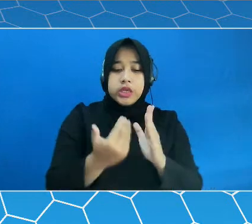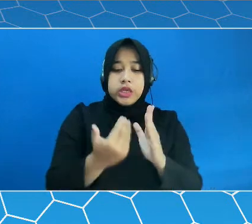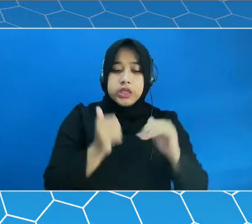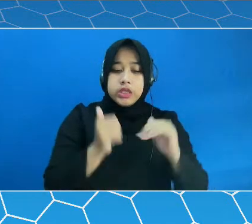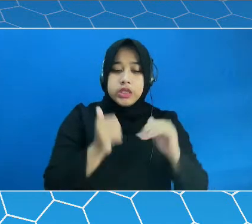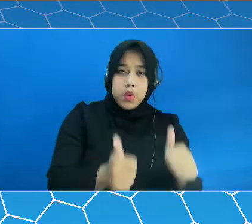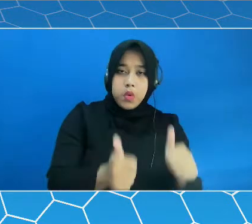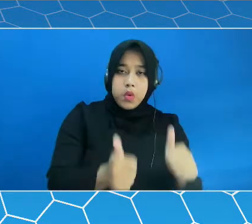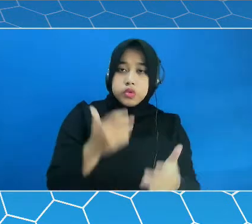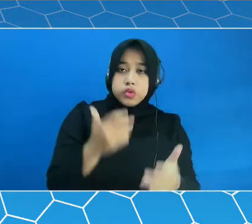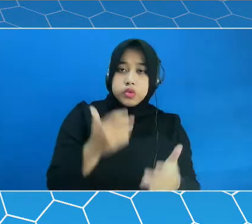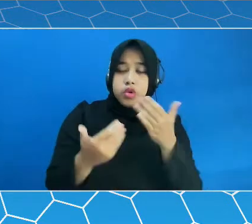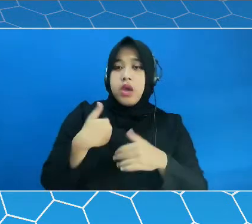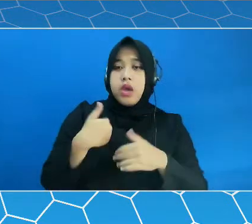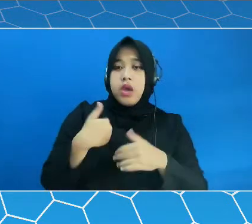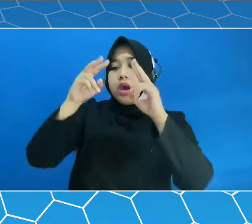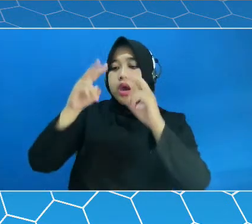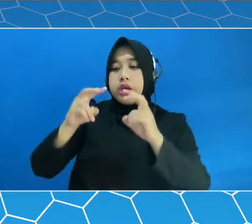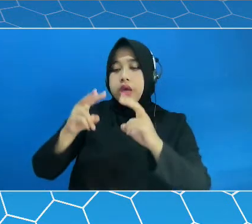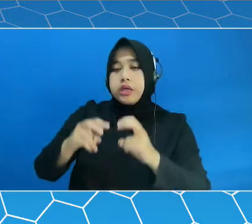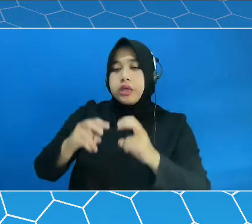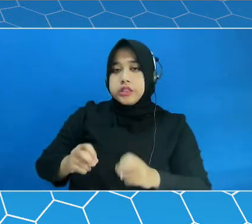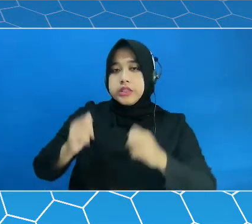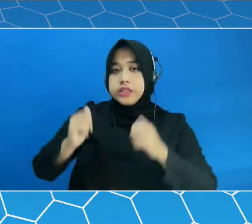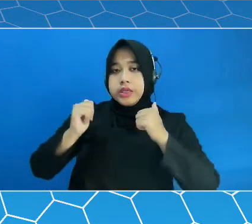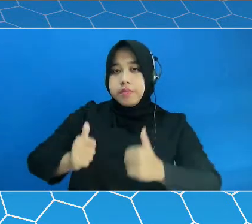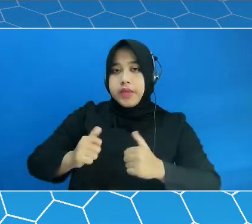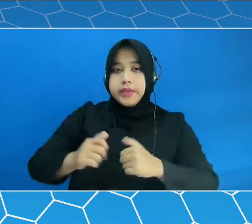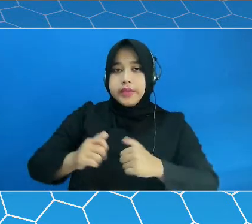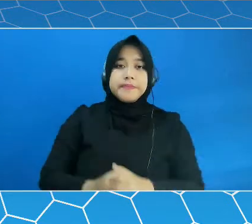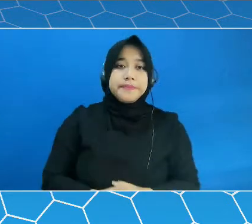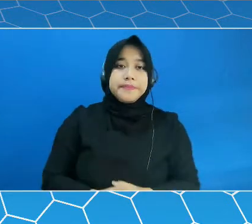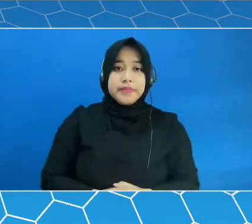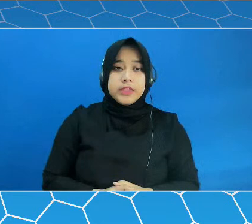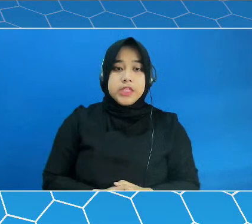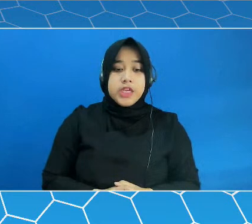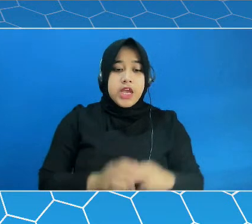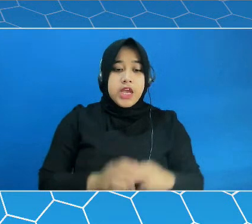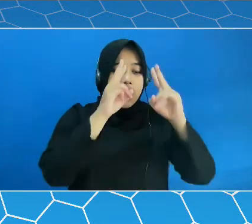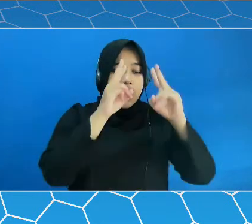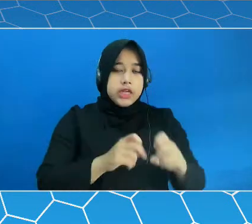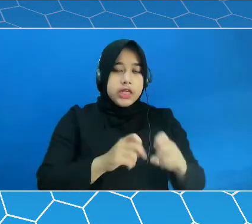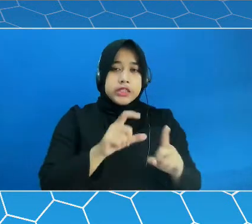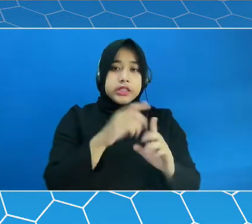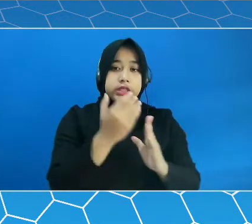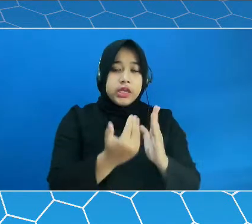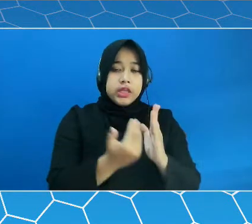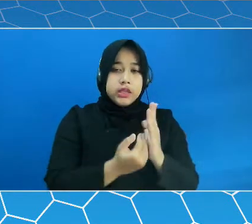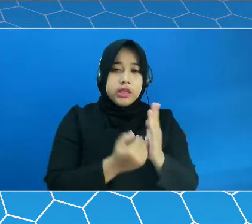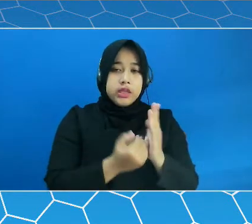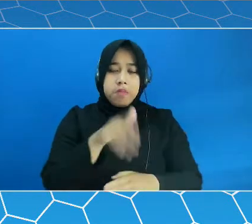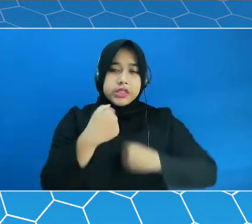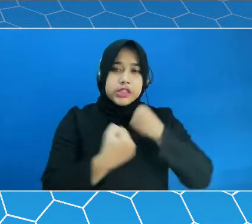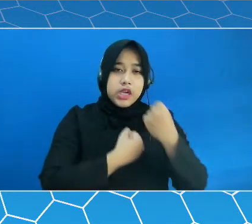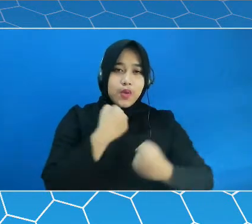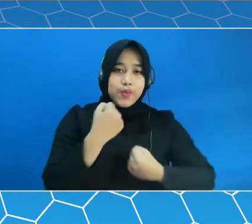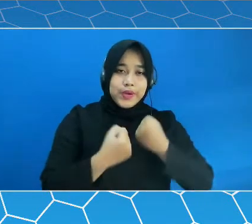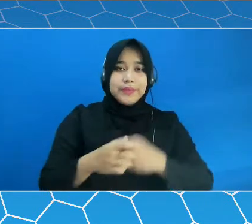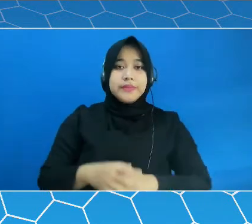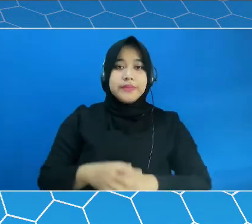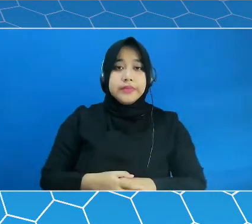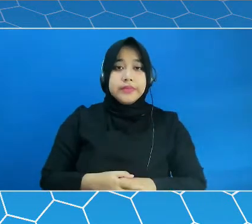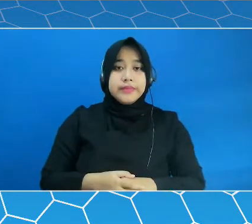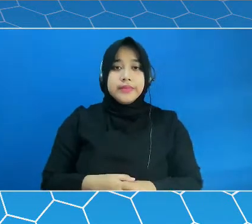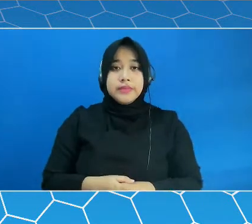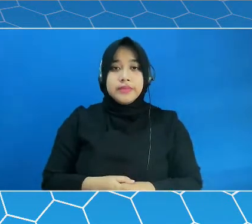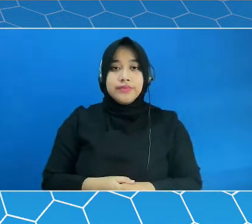health. So the data analysis is still ongoing, but we published the results and our experience of the